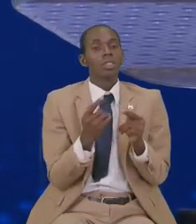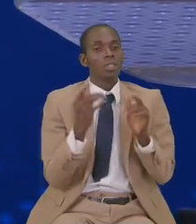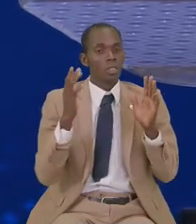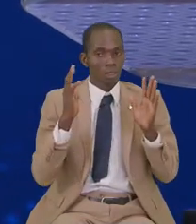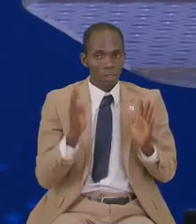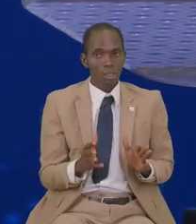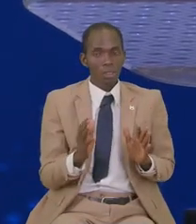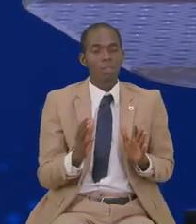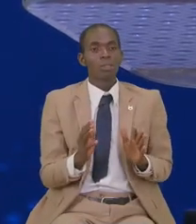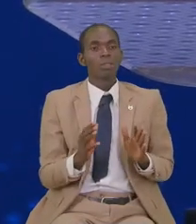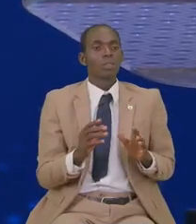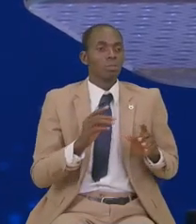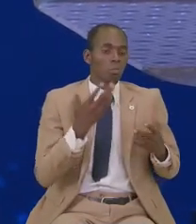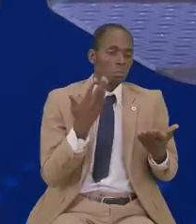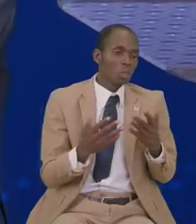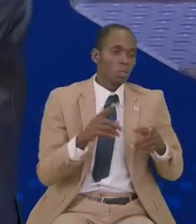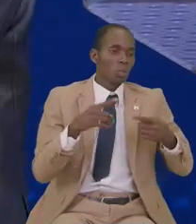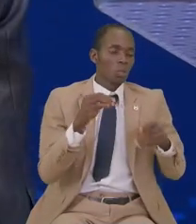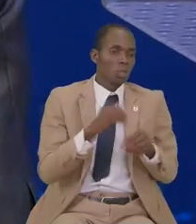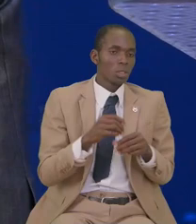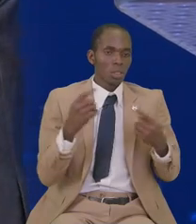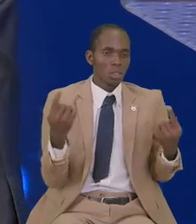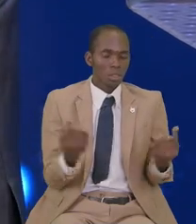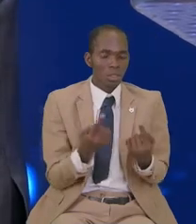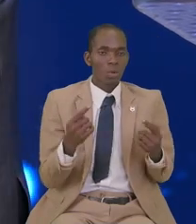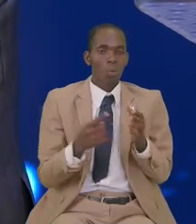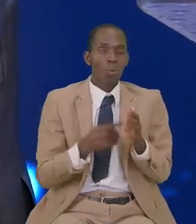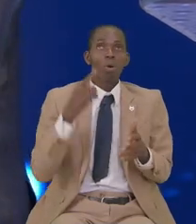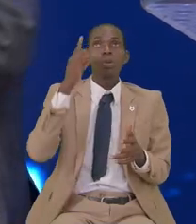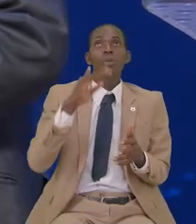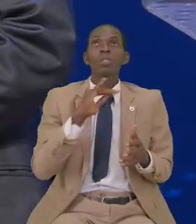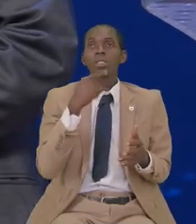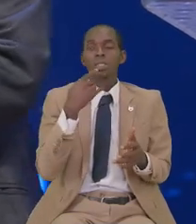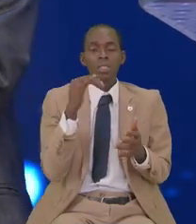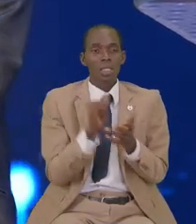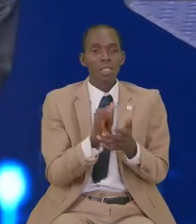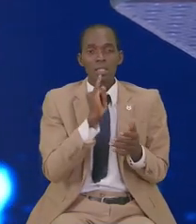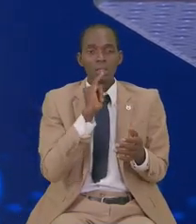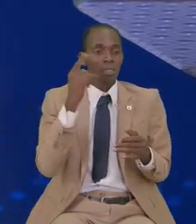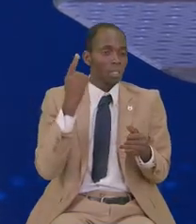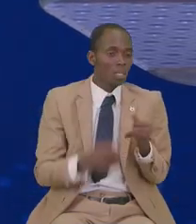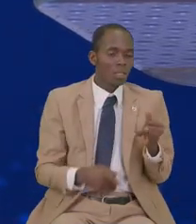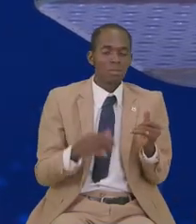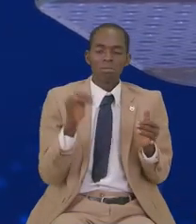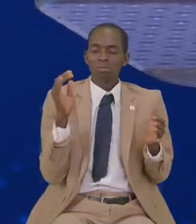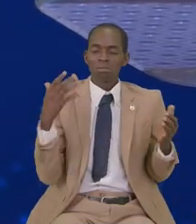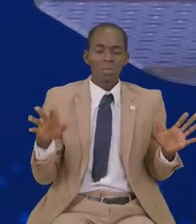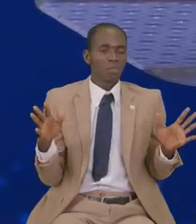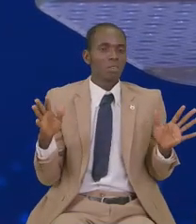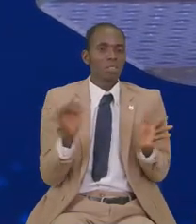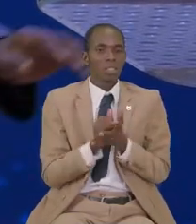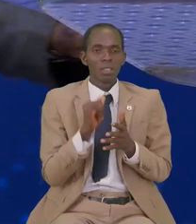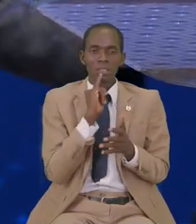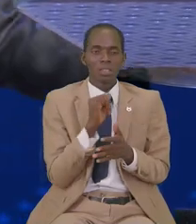say, that's enough. A sinner can keep on rebelling, revolting against the Lord. One day God says, that